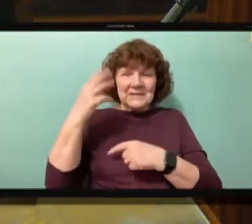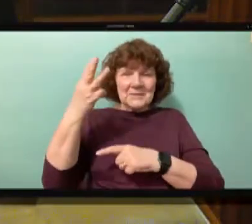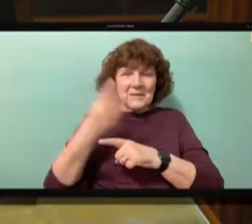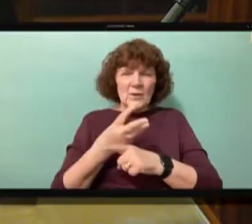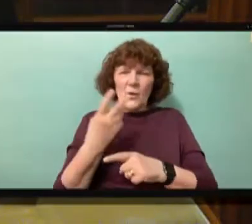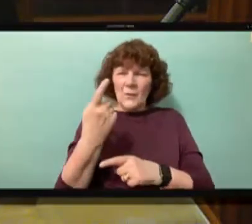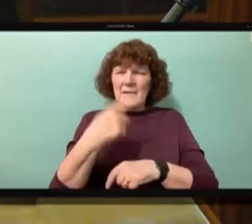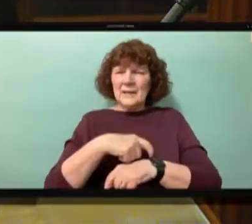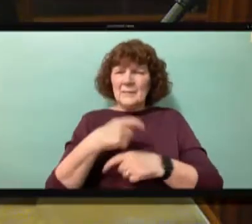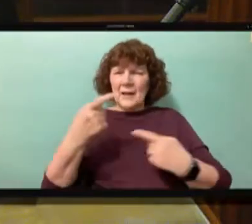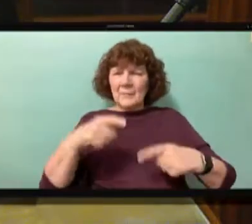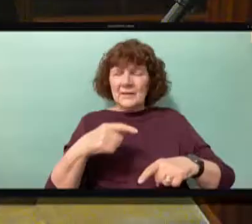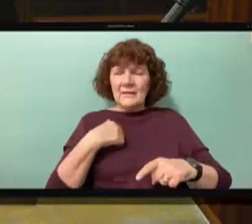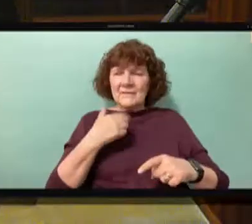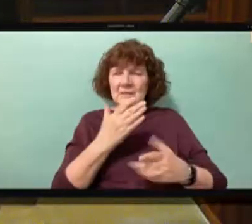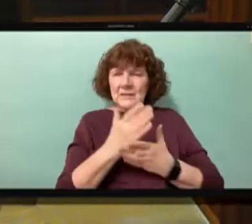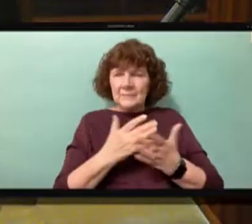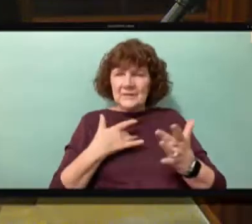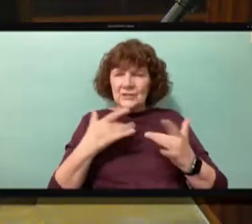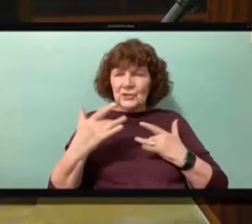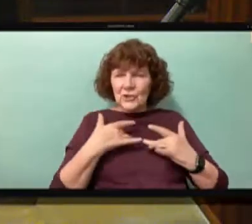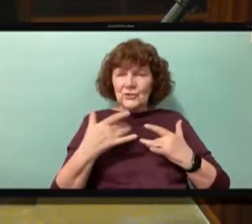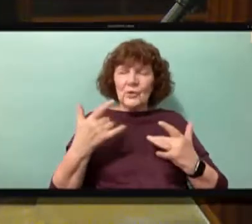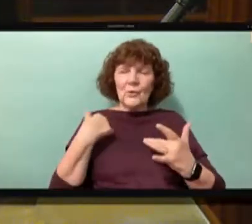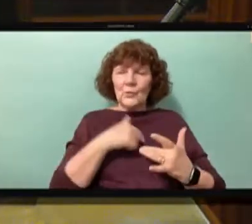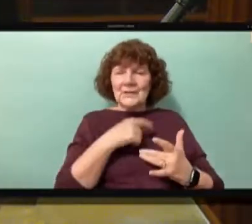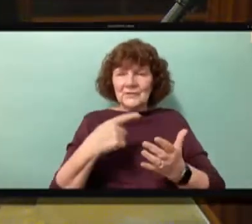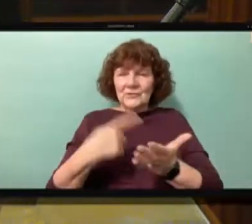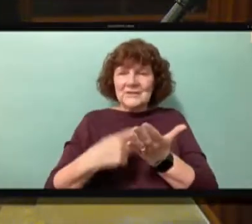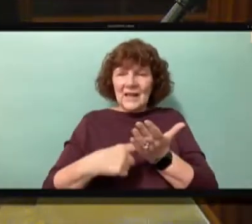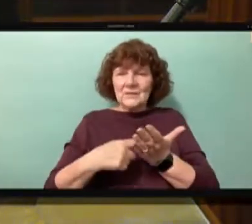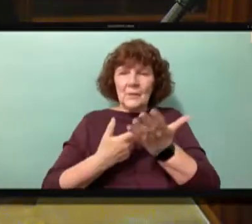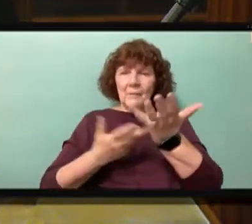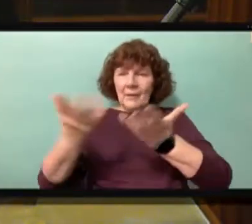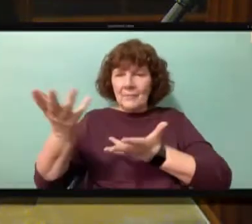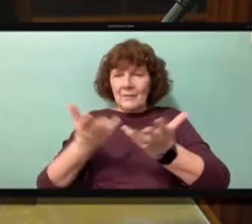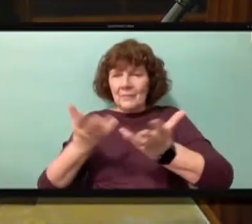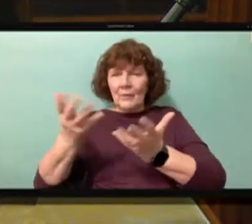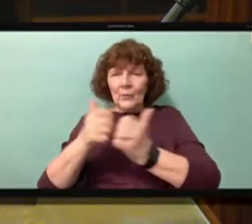some concern, and we had some discussions and went back and forth with the department,